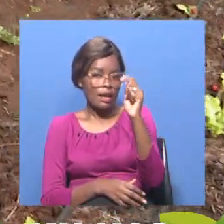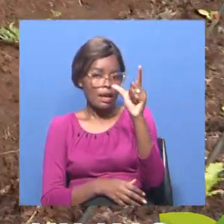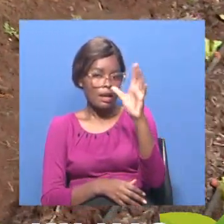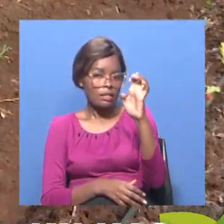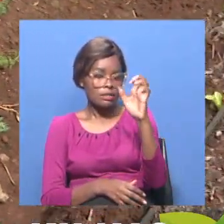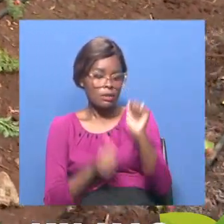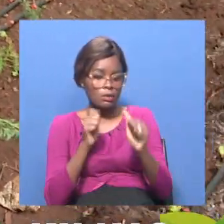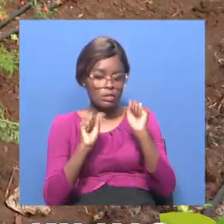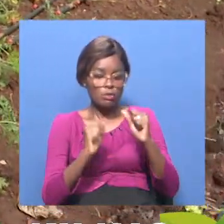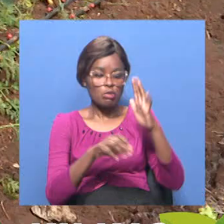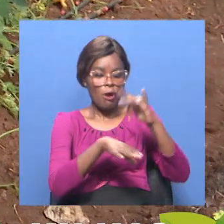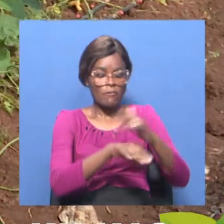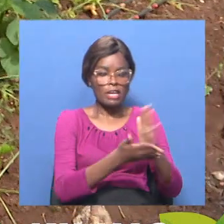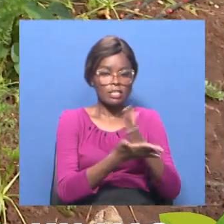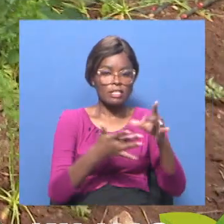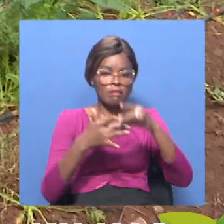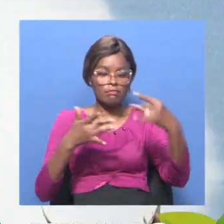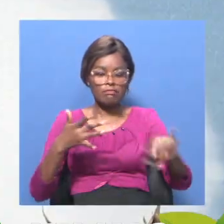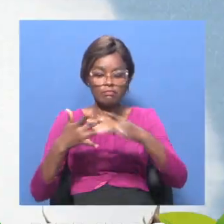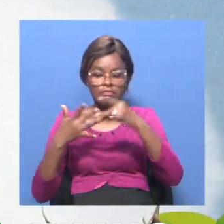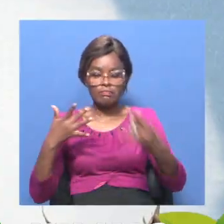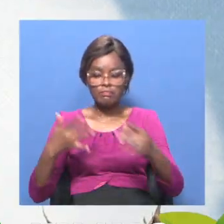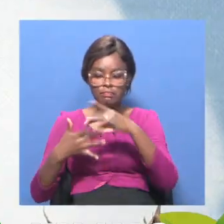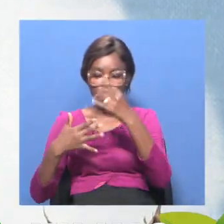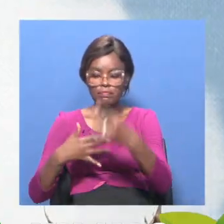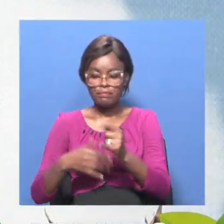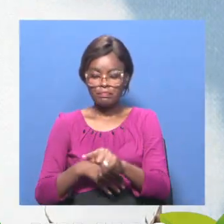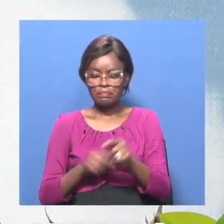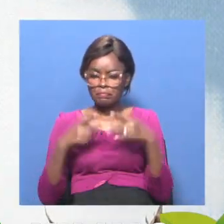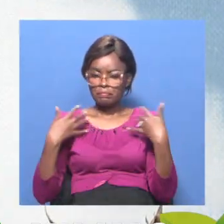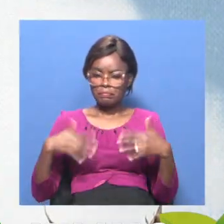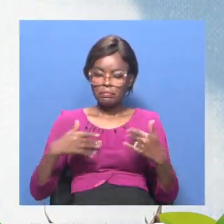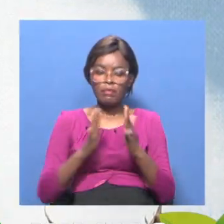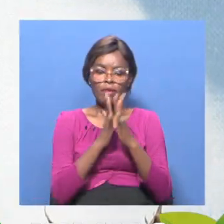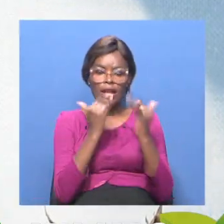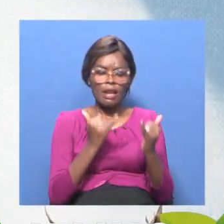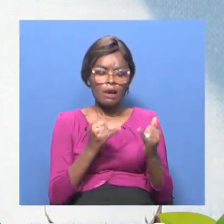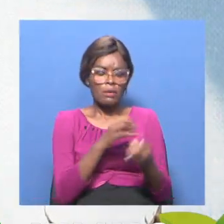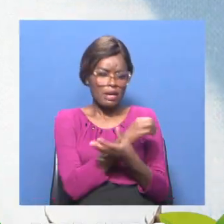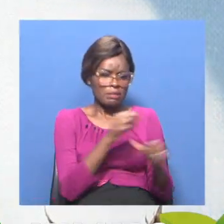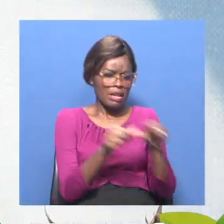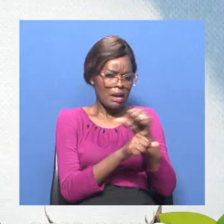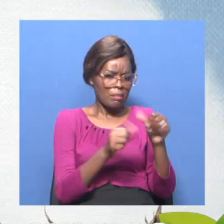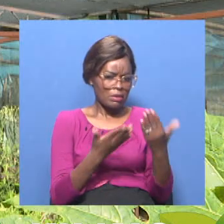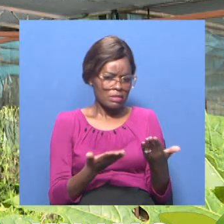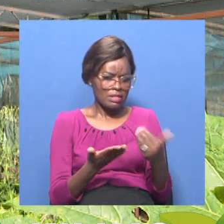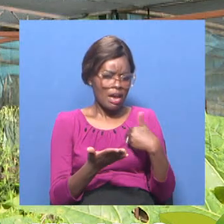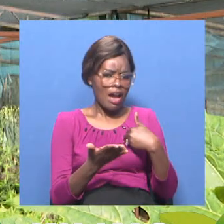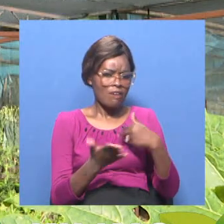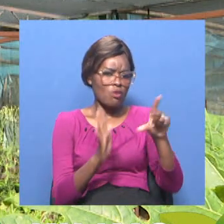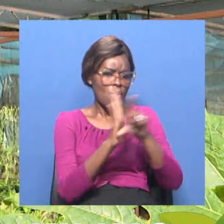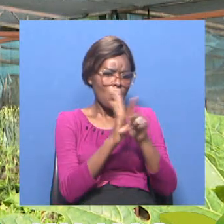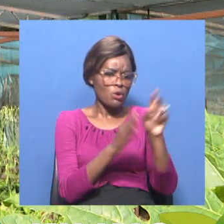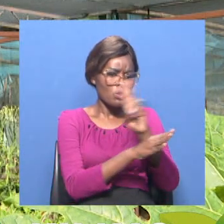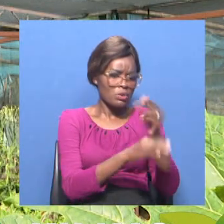that can be affecting some of the vegetables. That's quite interesting. So tell us about syntropic. Is there a principle that you